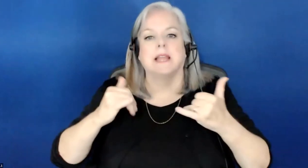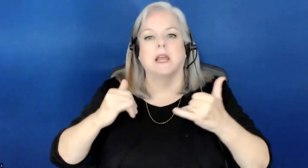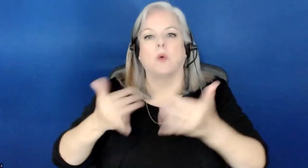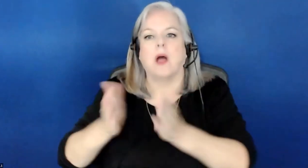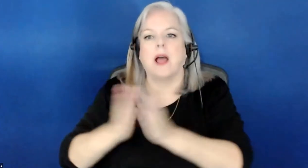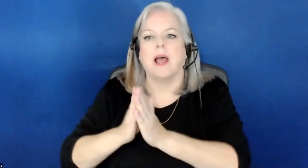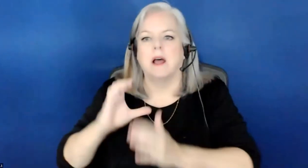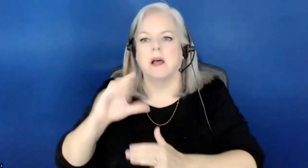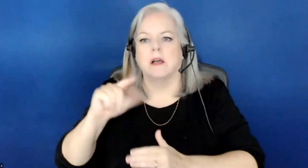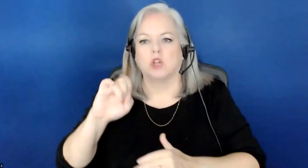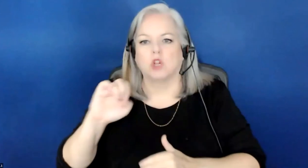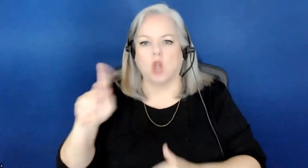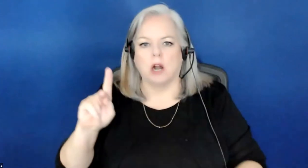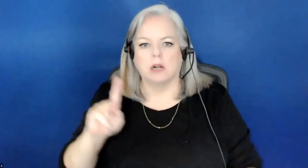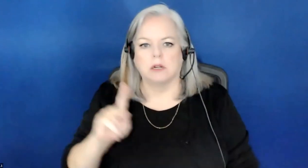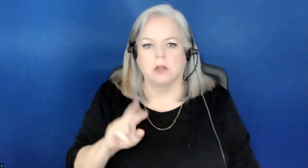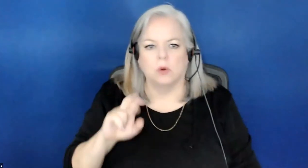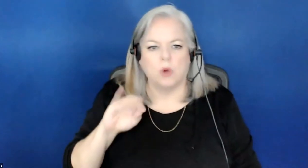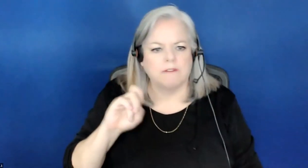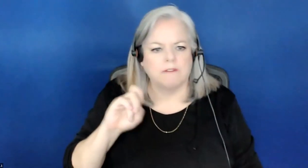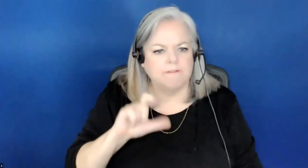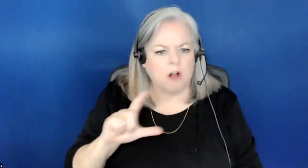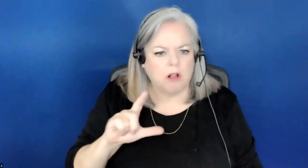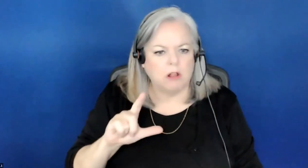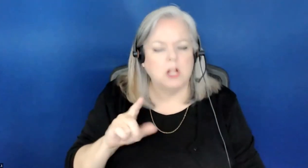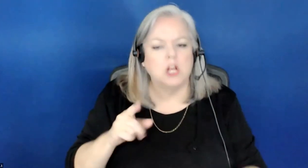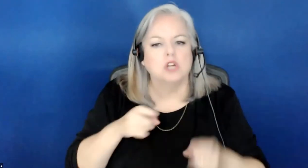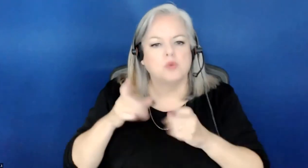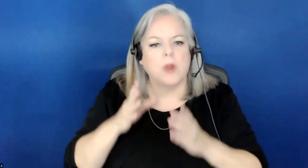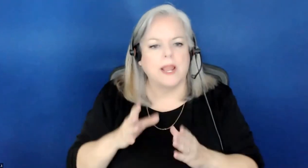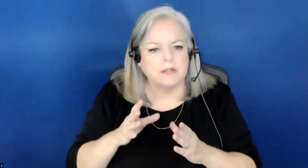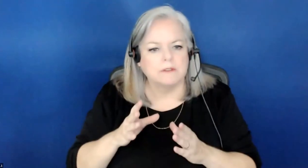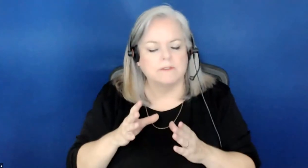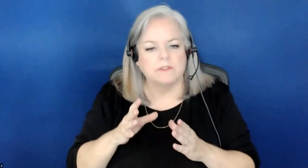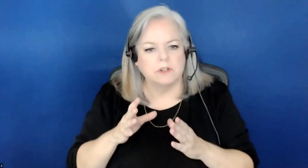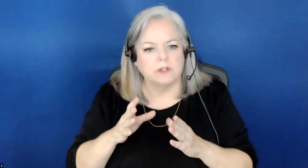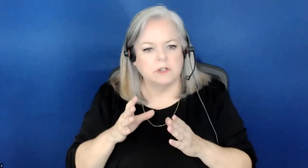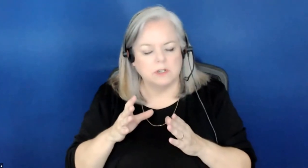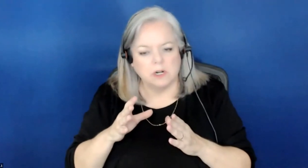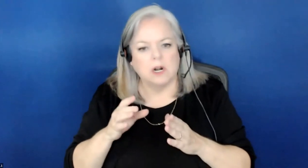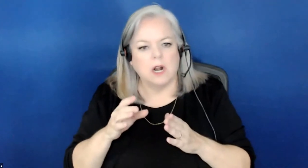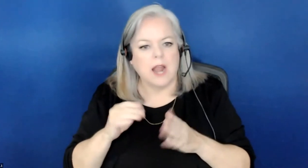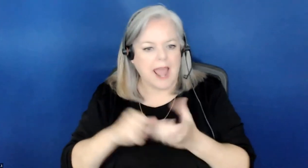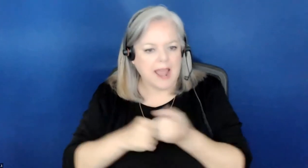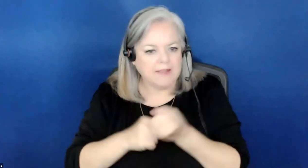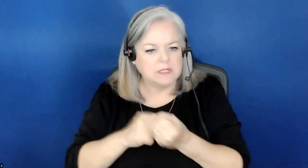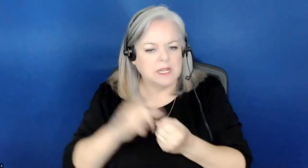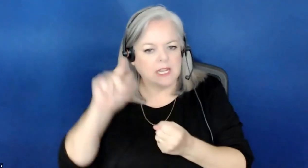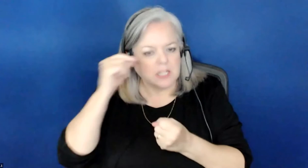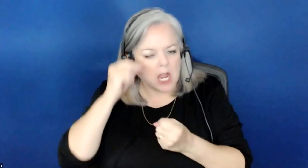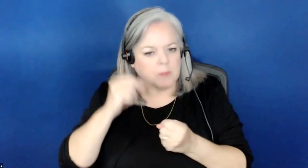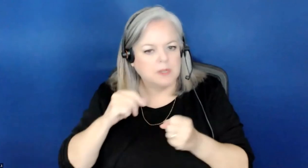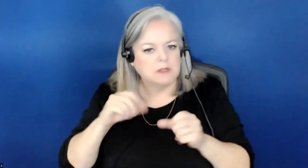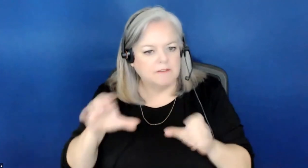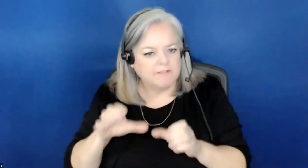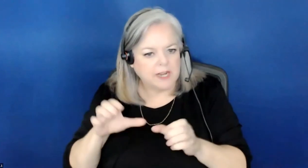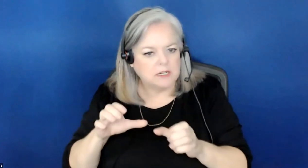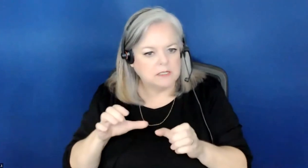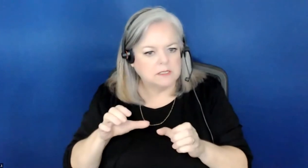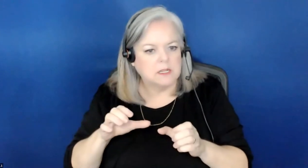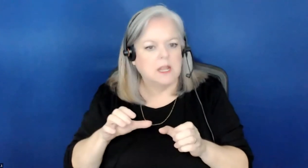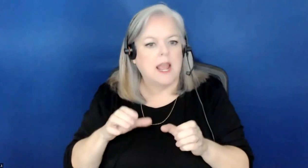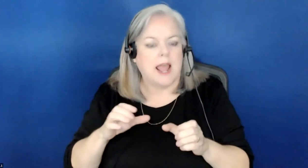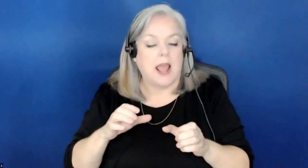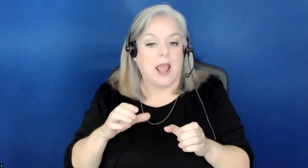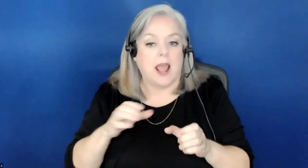Rockfall, Director of Advocacy and Governmental Affairs at American Council of the Blind to turn on his camera.